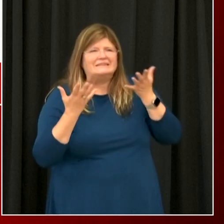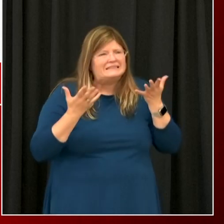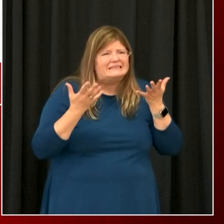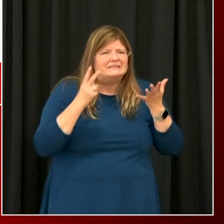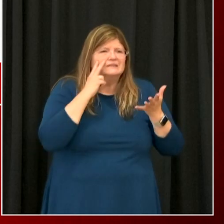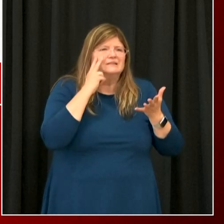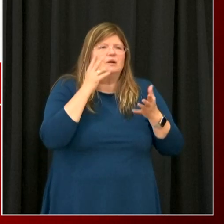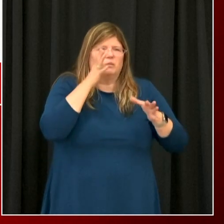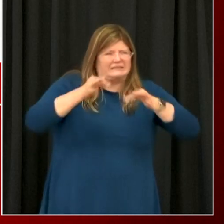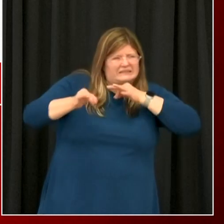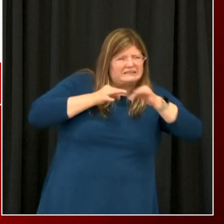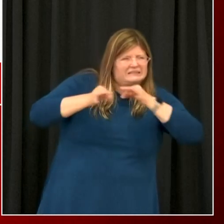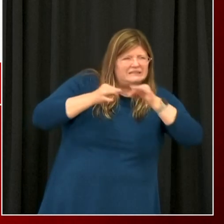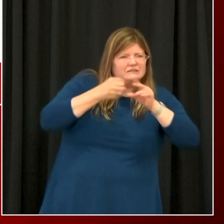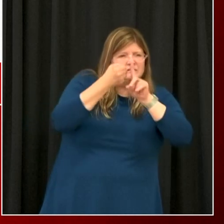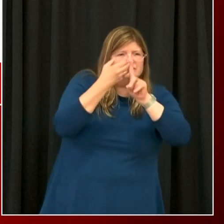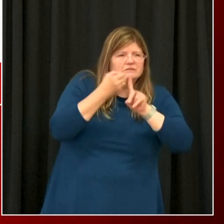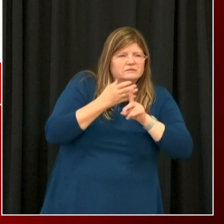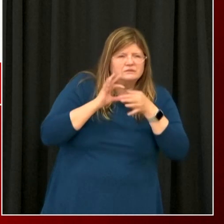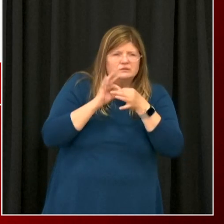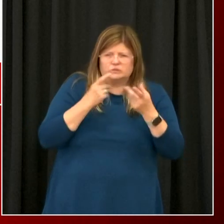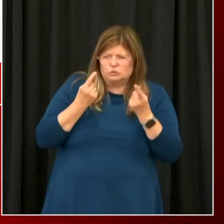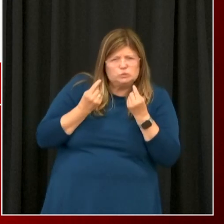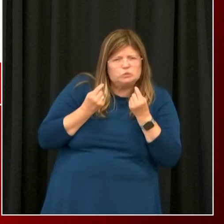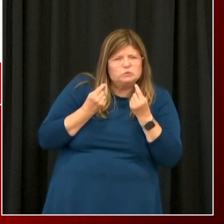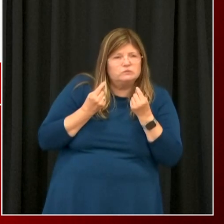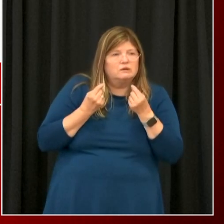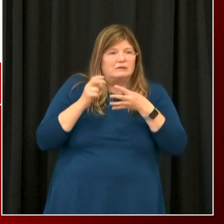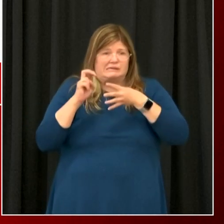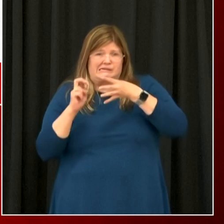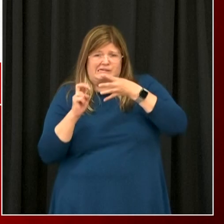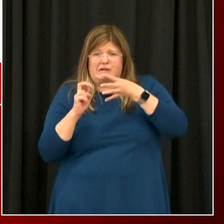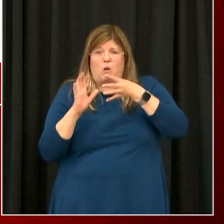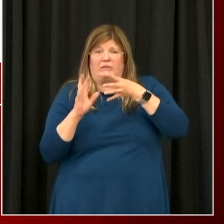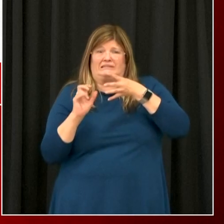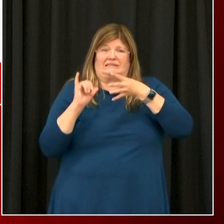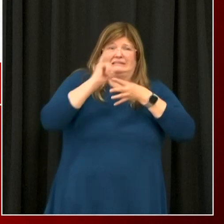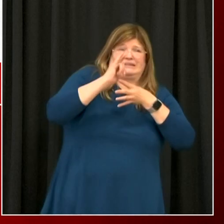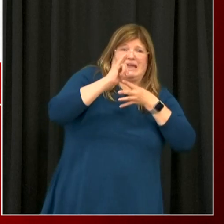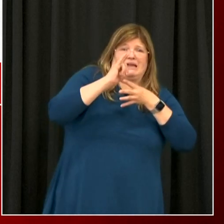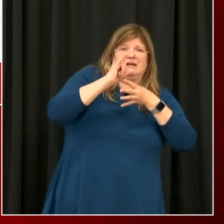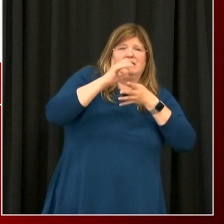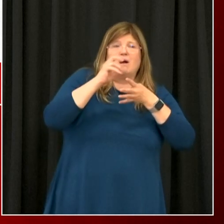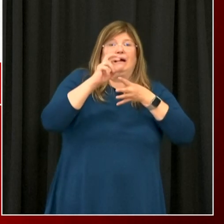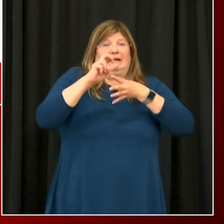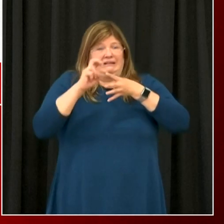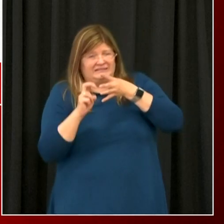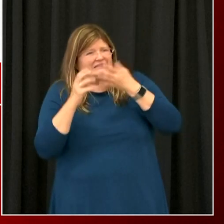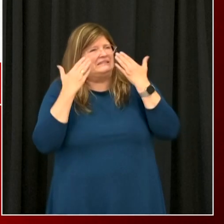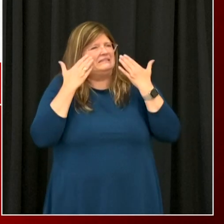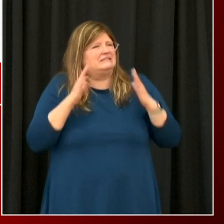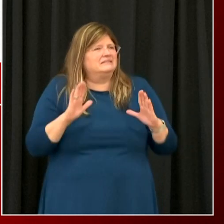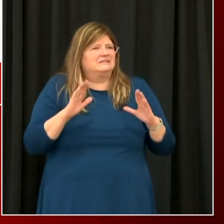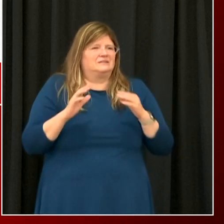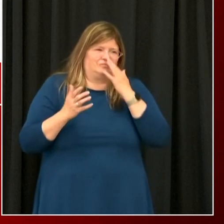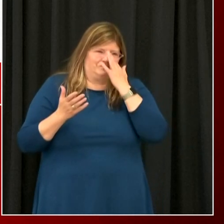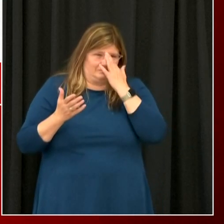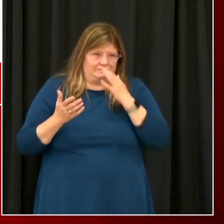us concern and that might require us to put in interventions. So you can